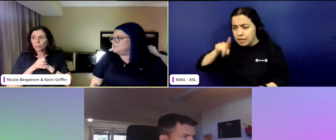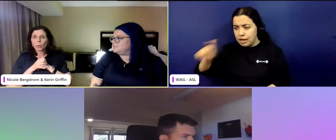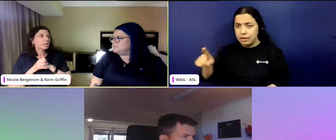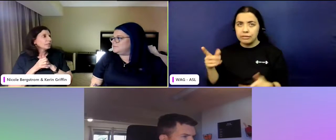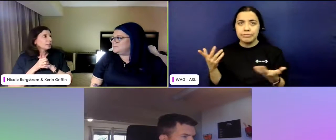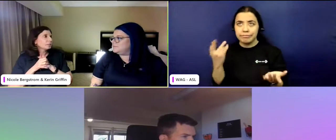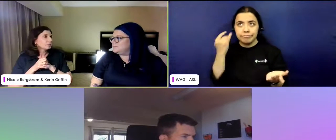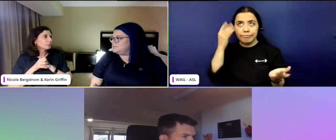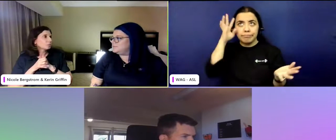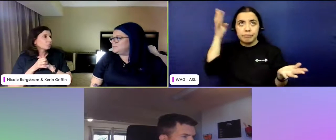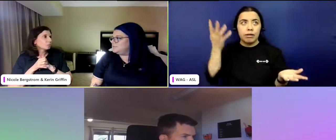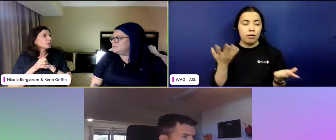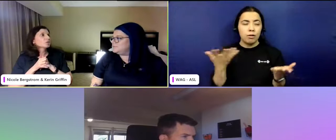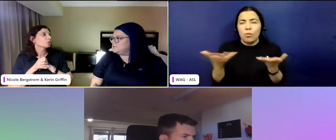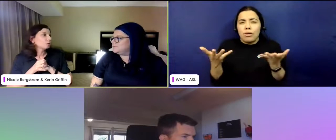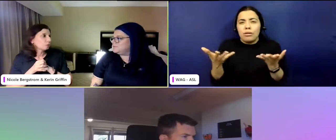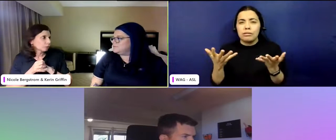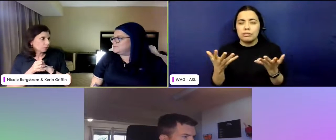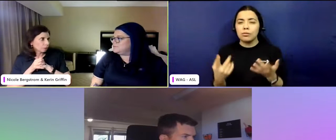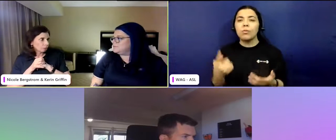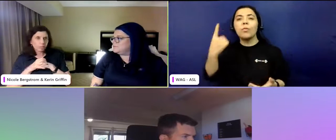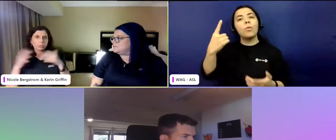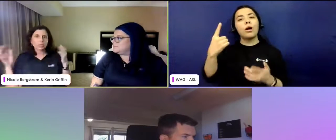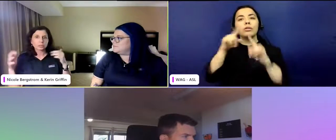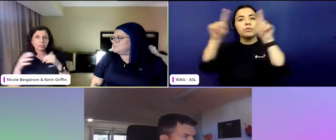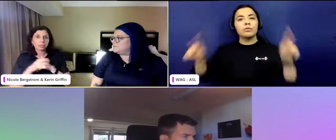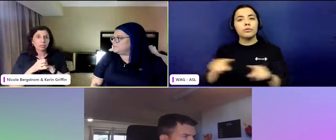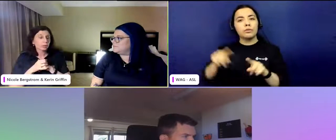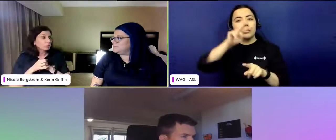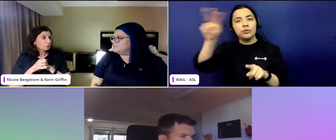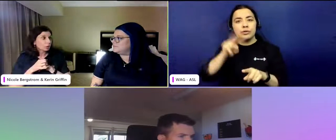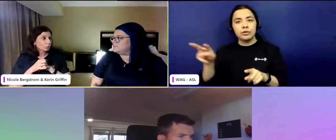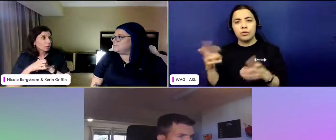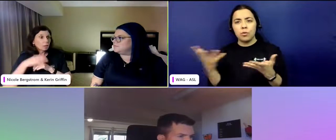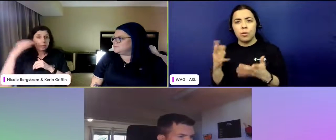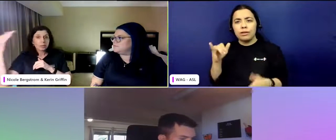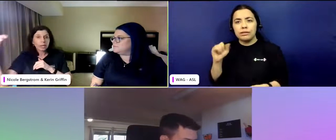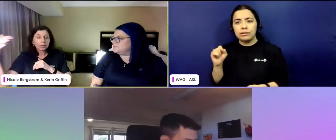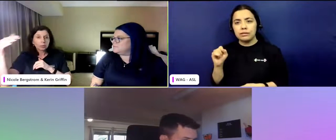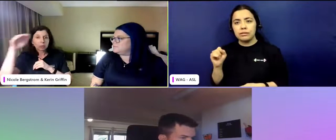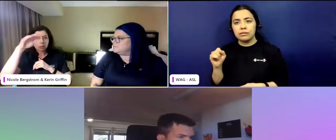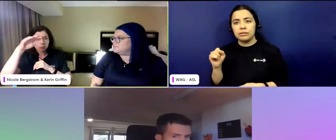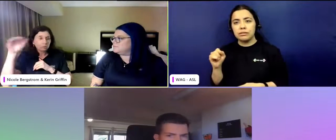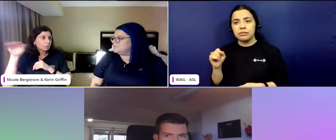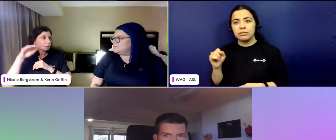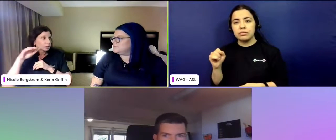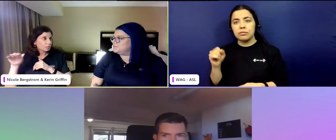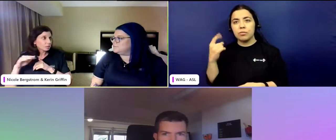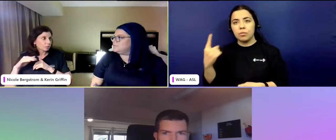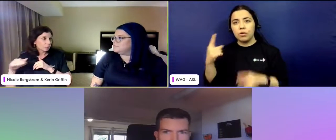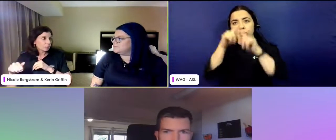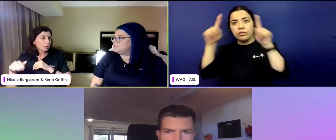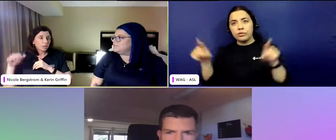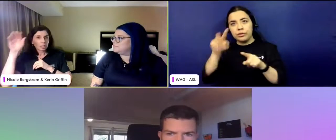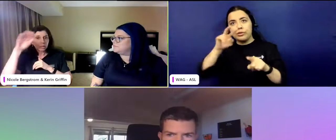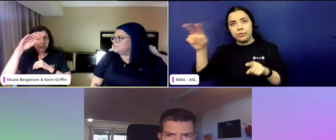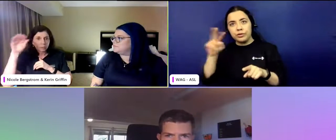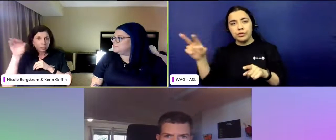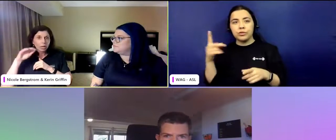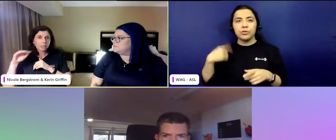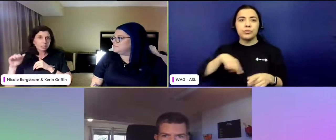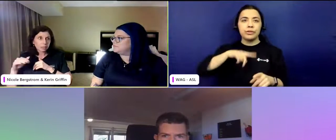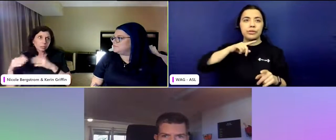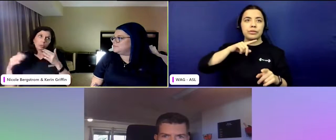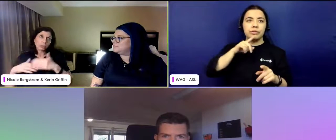is one screen reader? What is one screen reader? And so then we would reveal the answers.